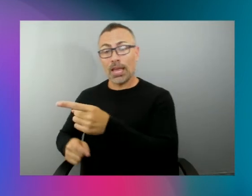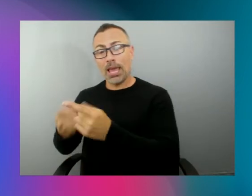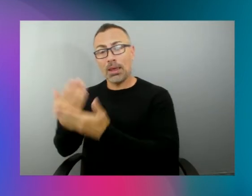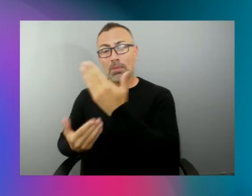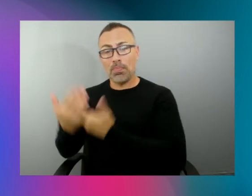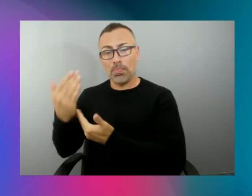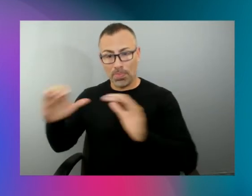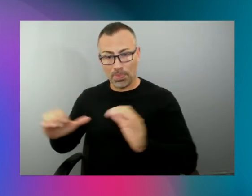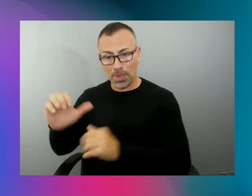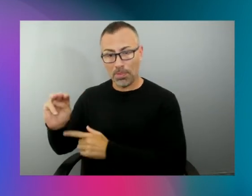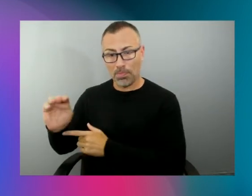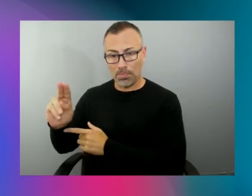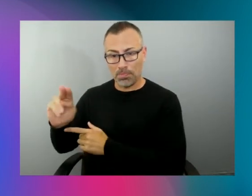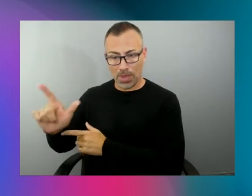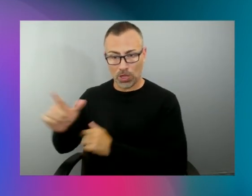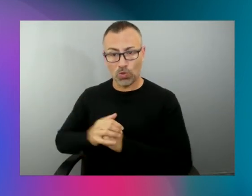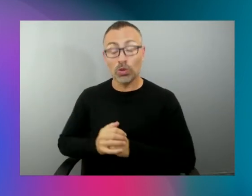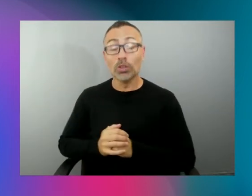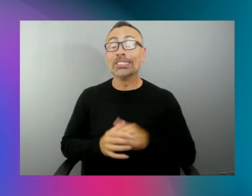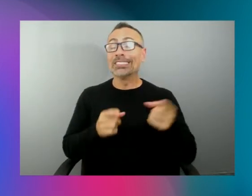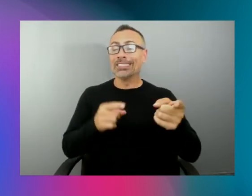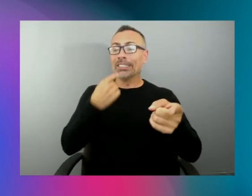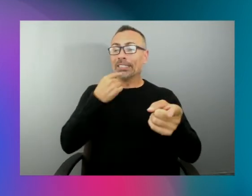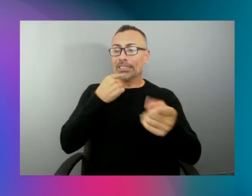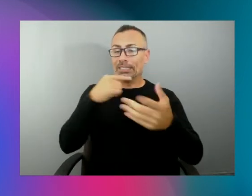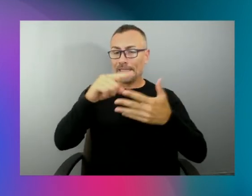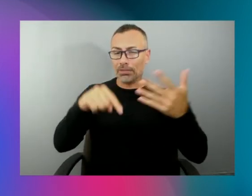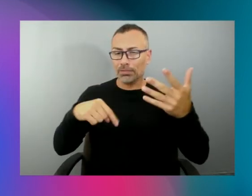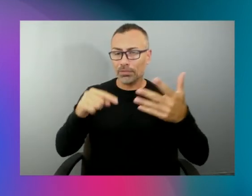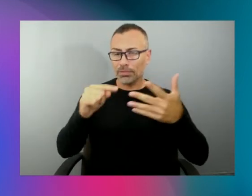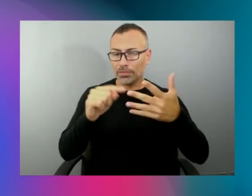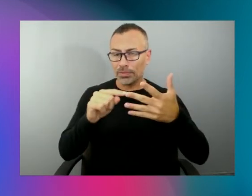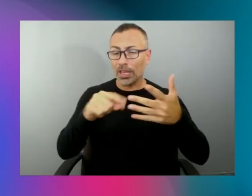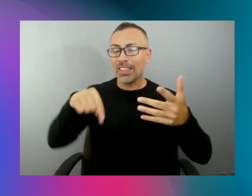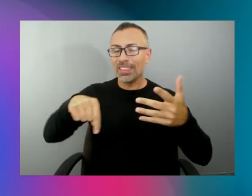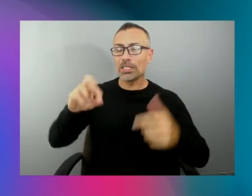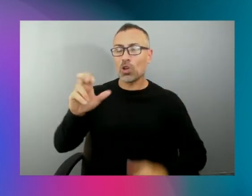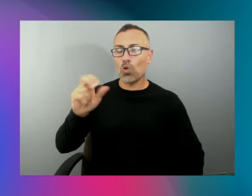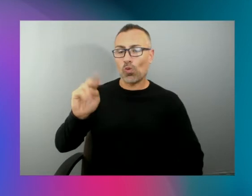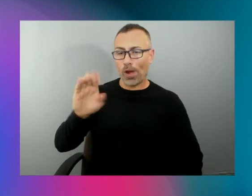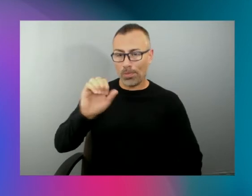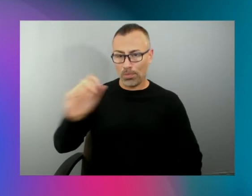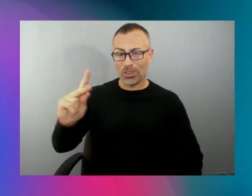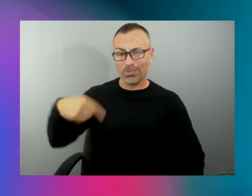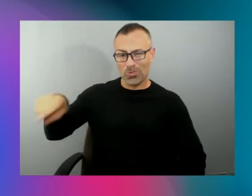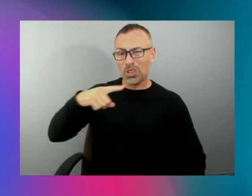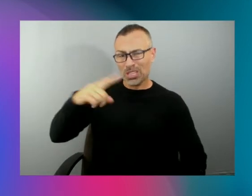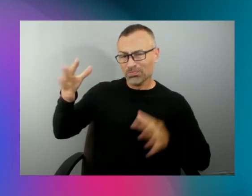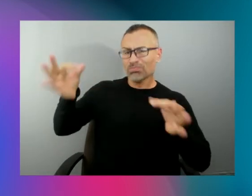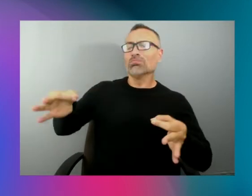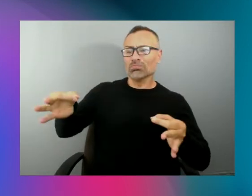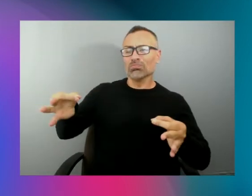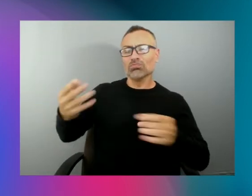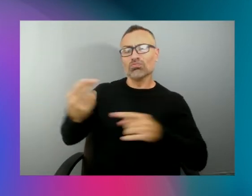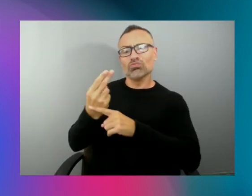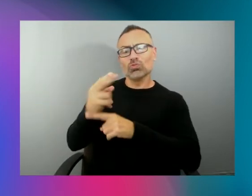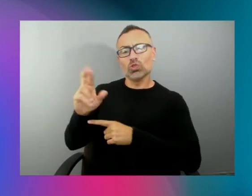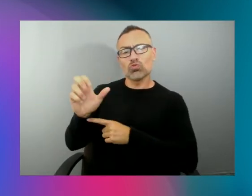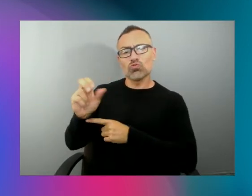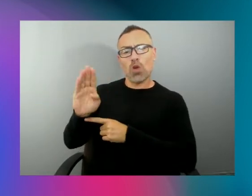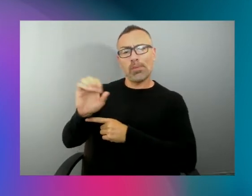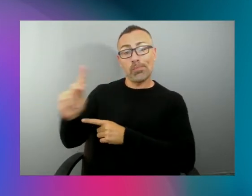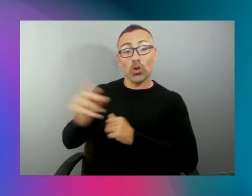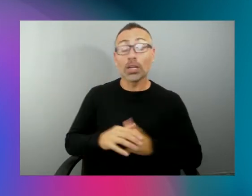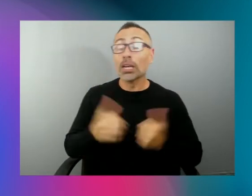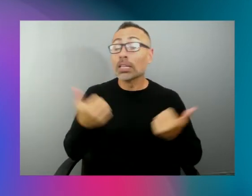runbook which you are choosing here, AWS enable S3 bucket encryption. This is the runbook, we are choosing it. And then any bucket you are created, and we are